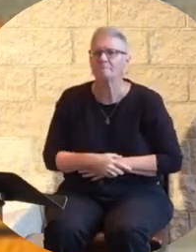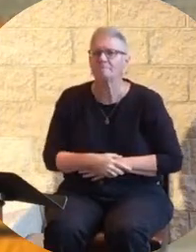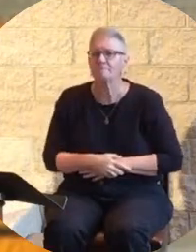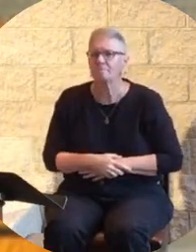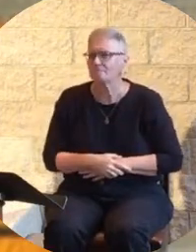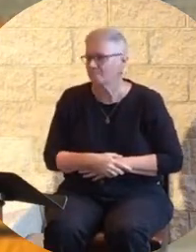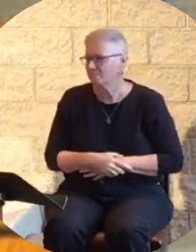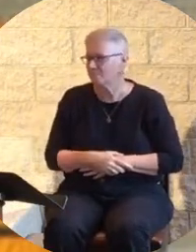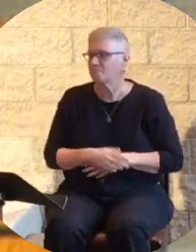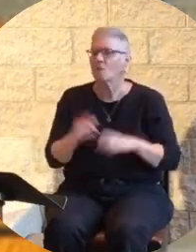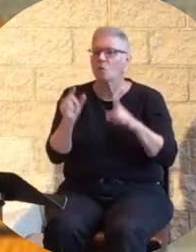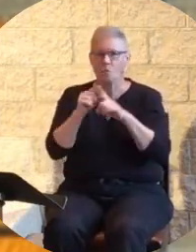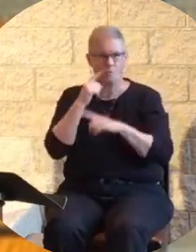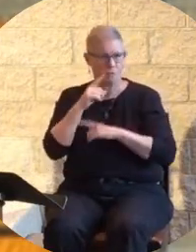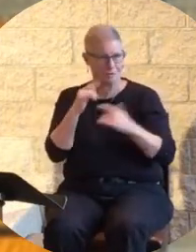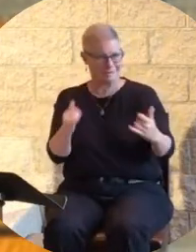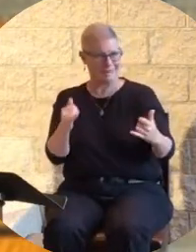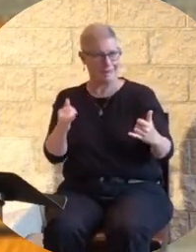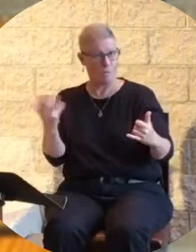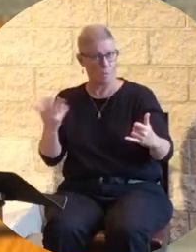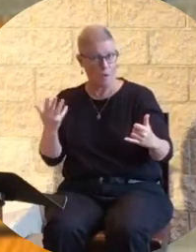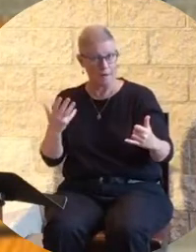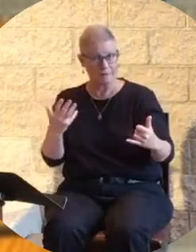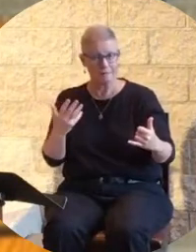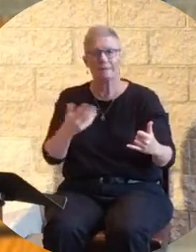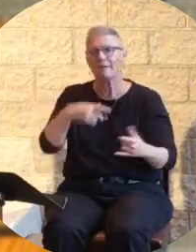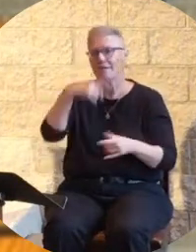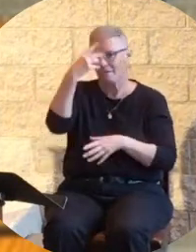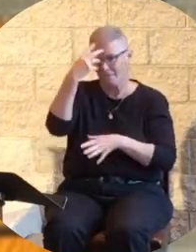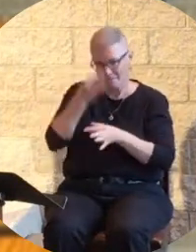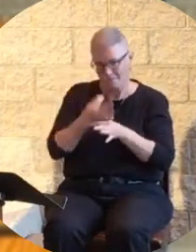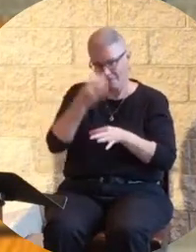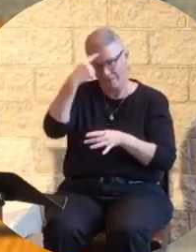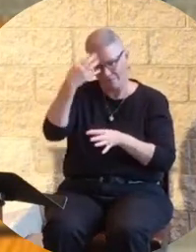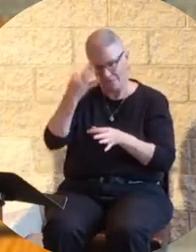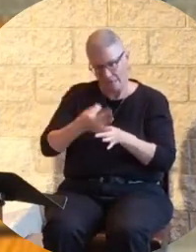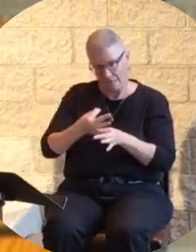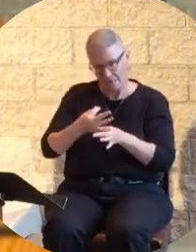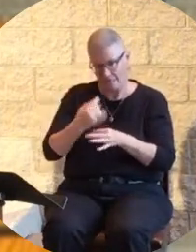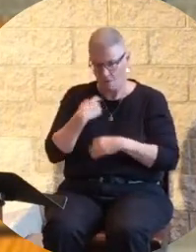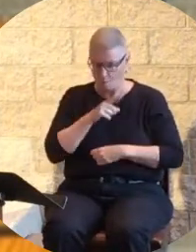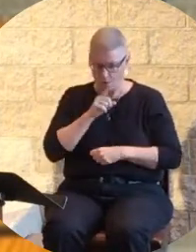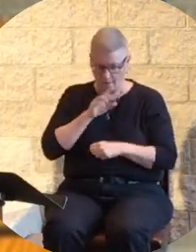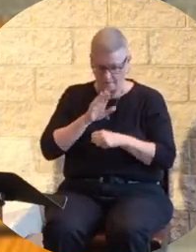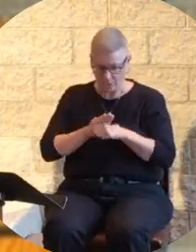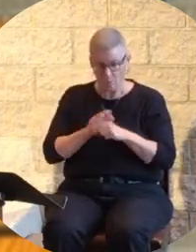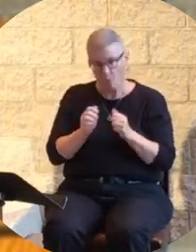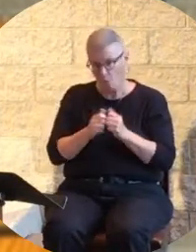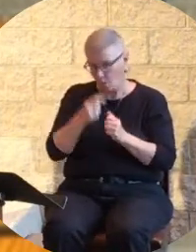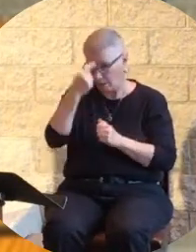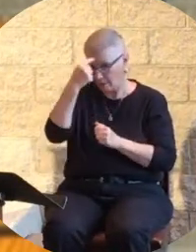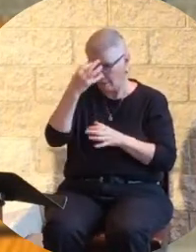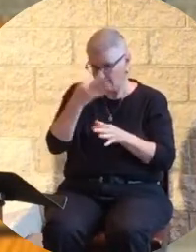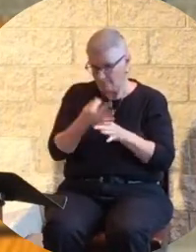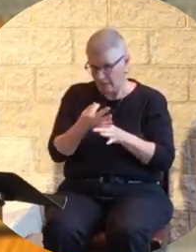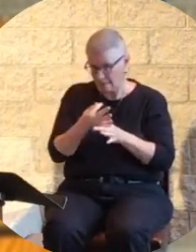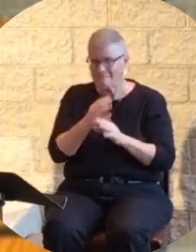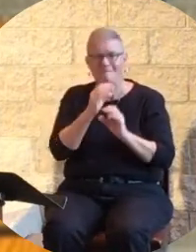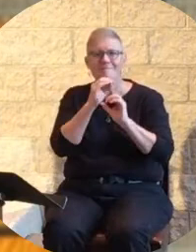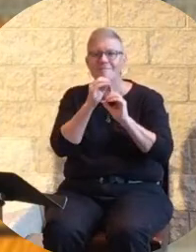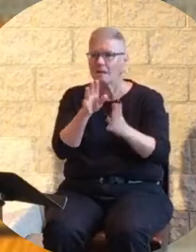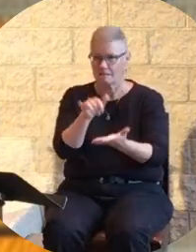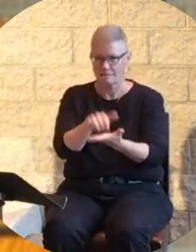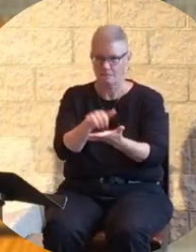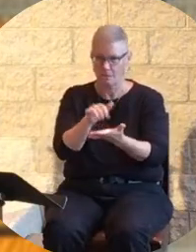The word for today is faith. We affirm, with faith, nothing is impossible for